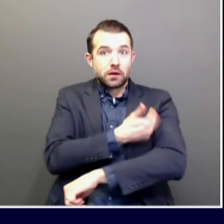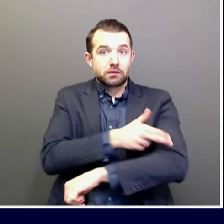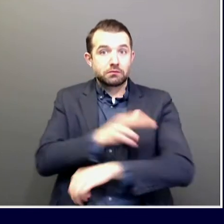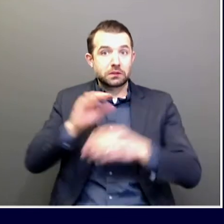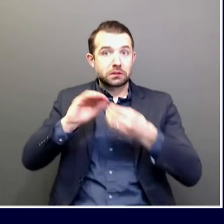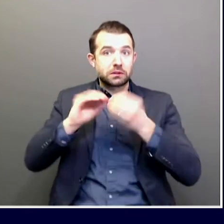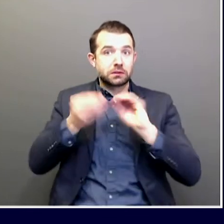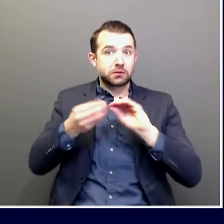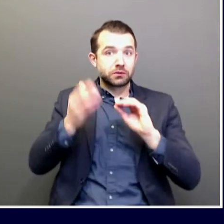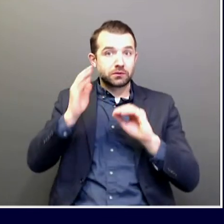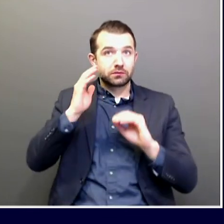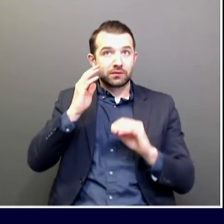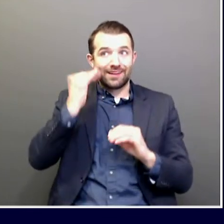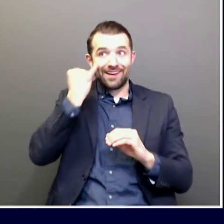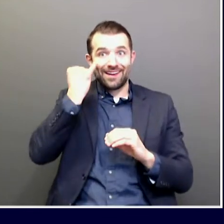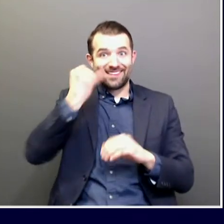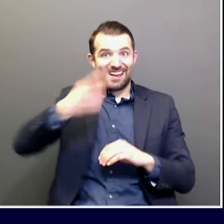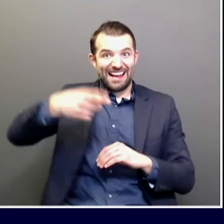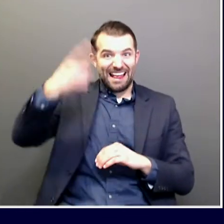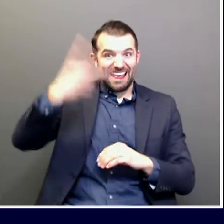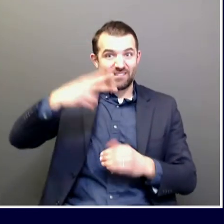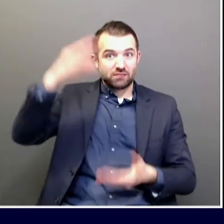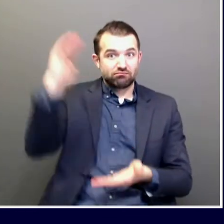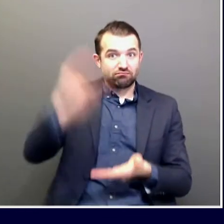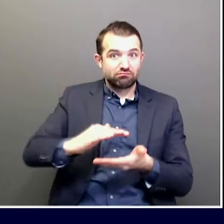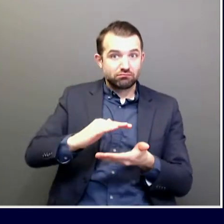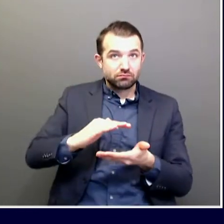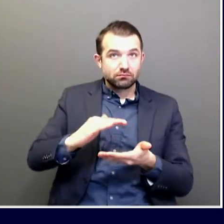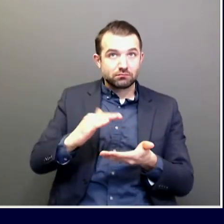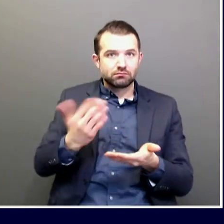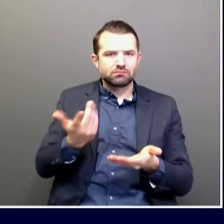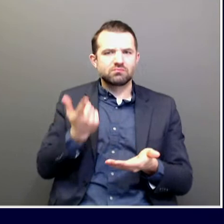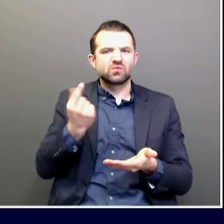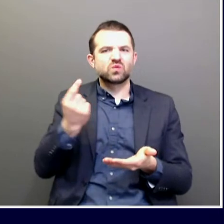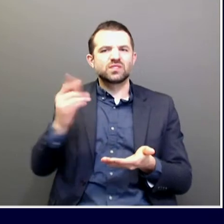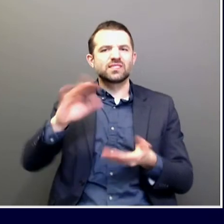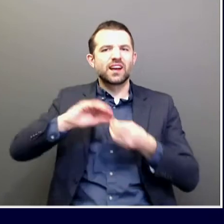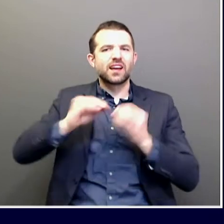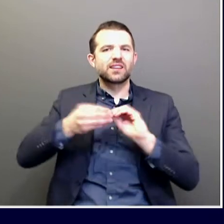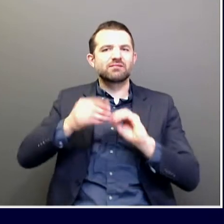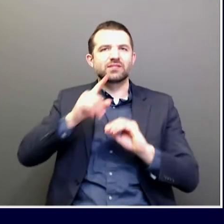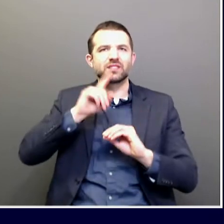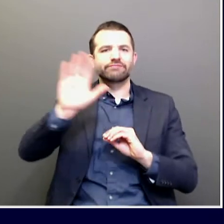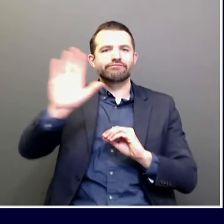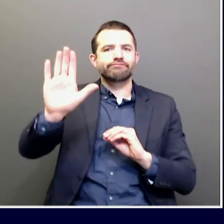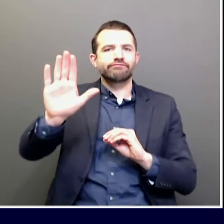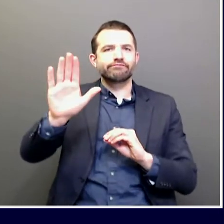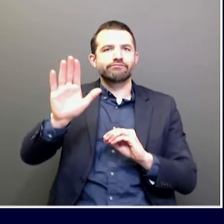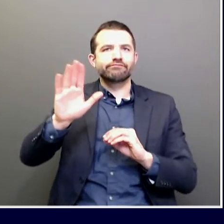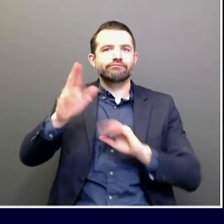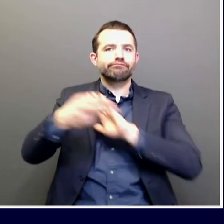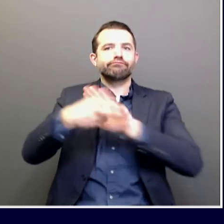retrospect, historians may look back upon and say, this was around the time that the disease flipped from being